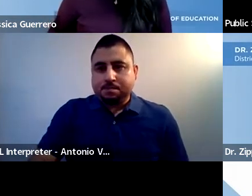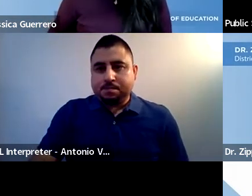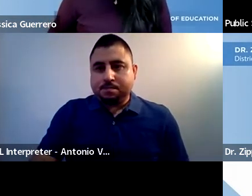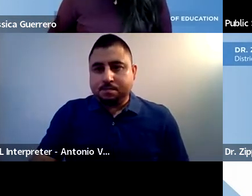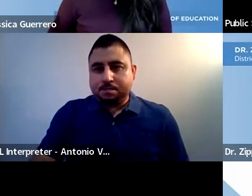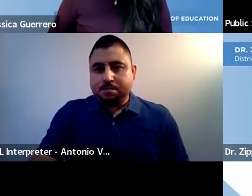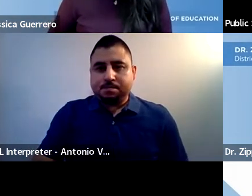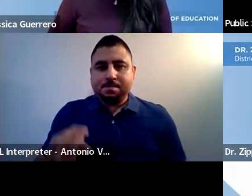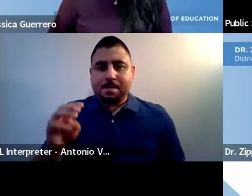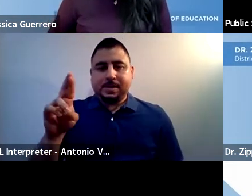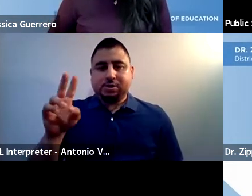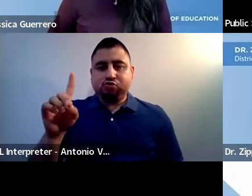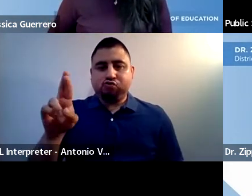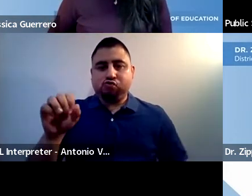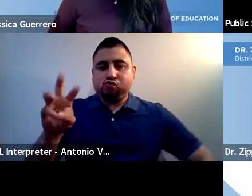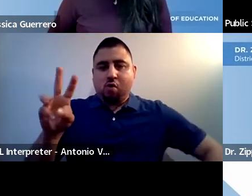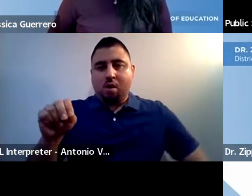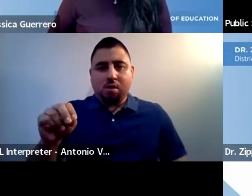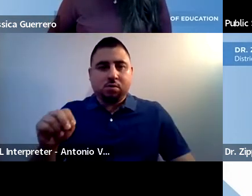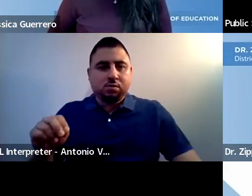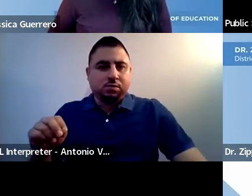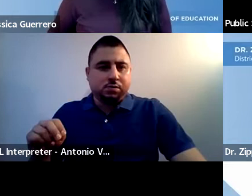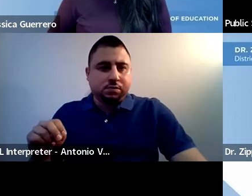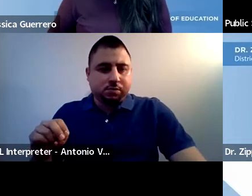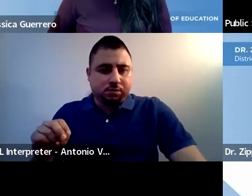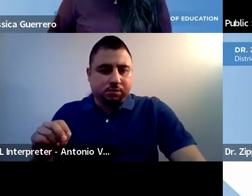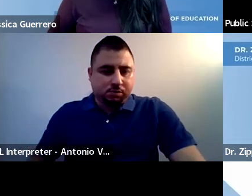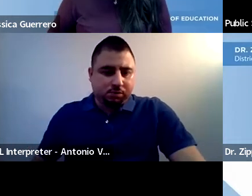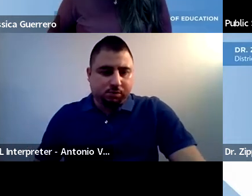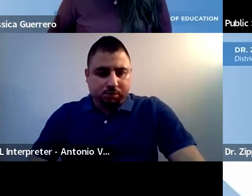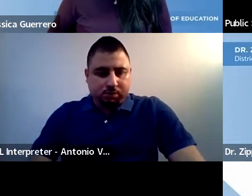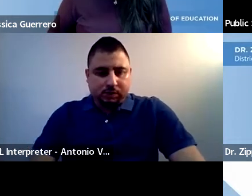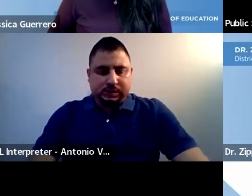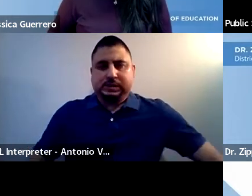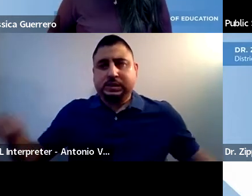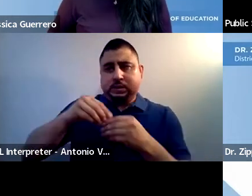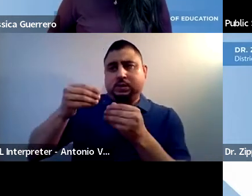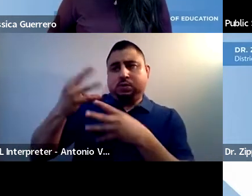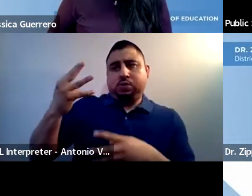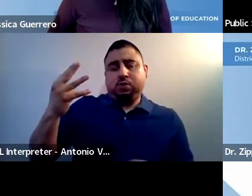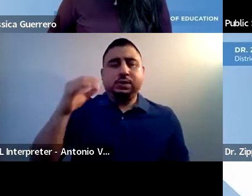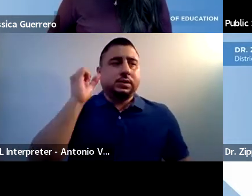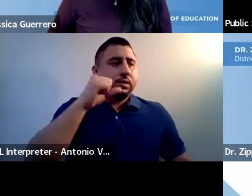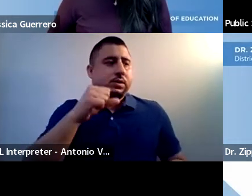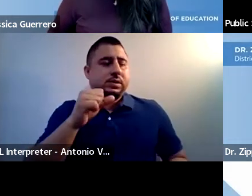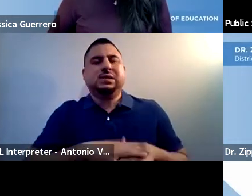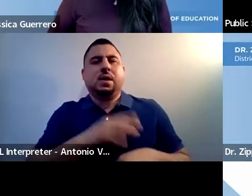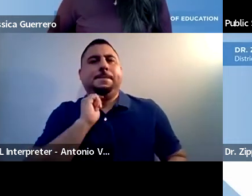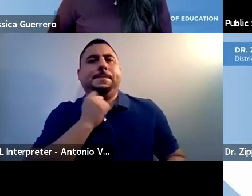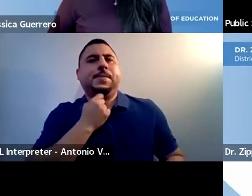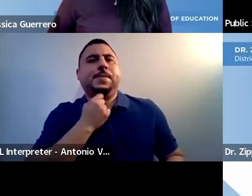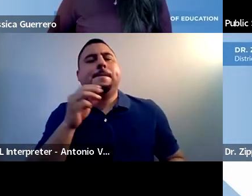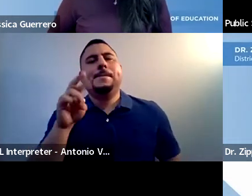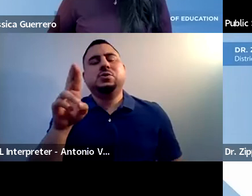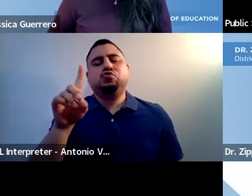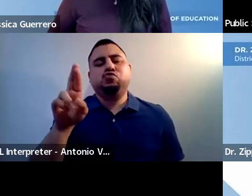Is Mr. Drawn in queue? I see him. Yes, Madam Chair. Is he on mute? He's on mute. Mr.